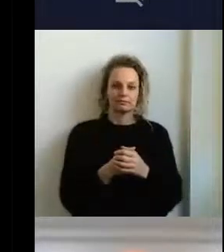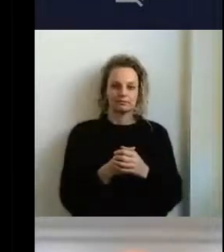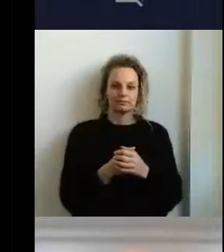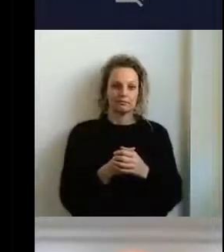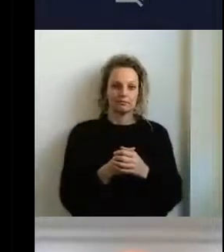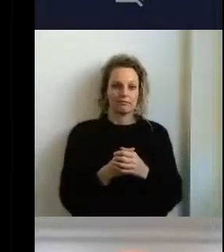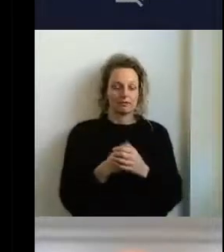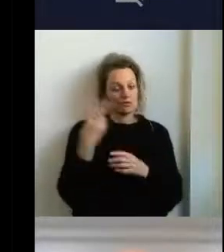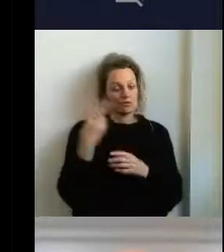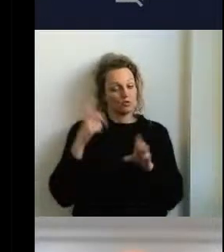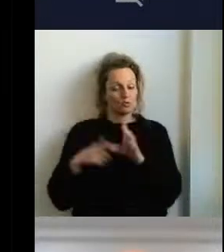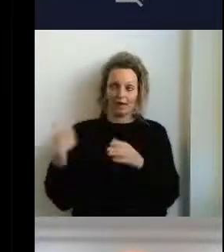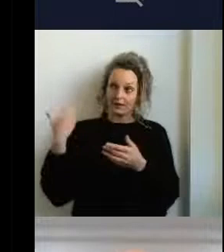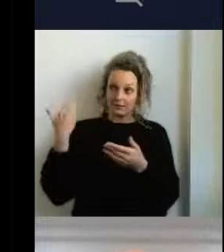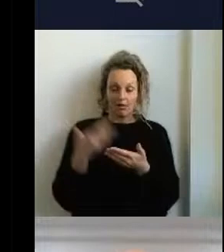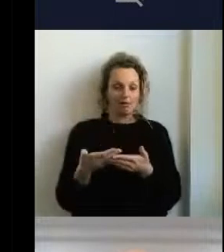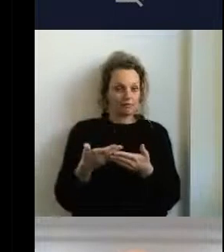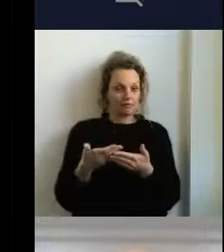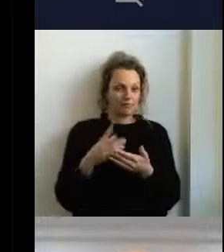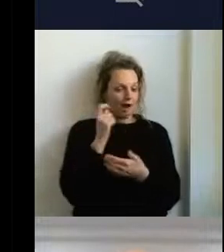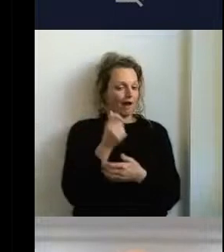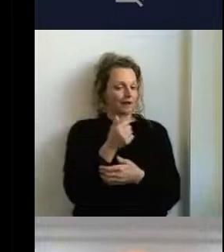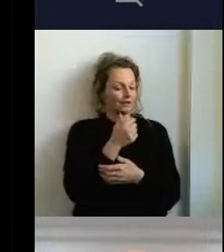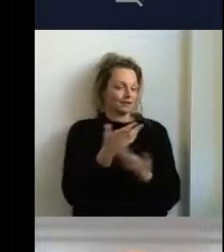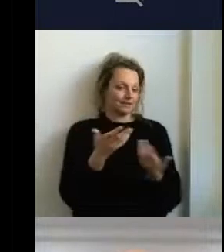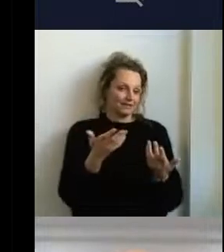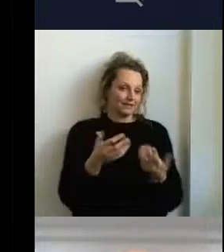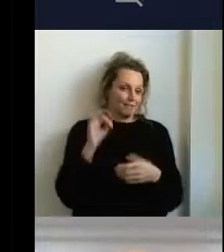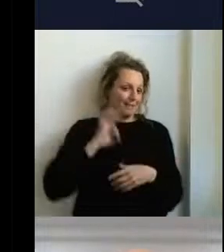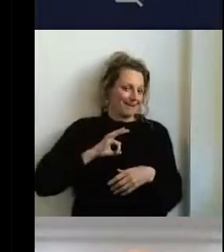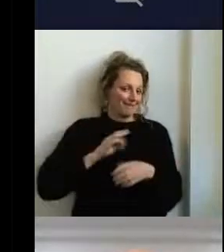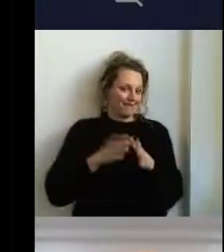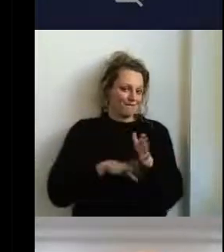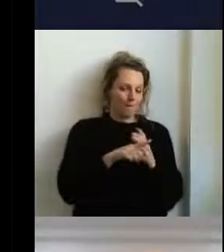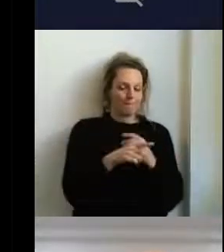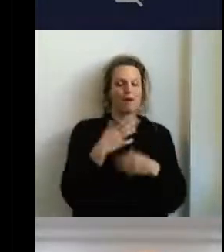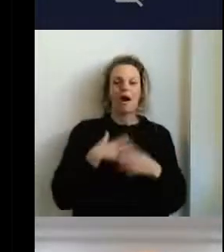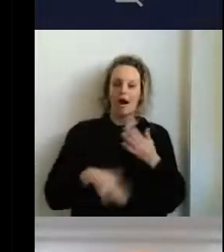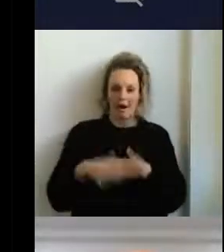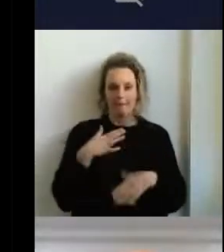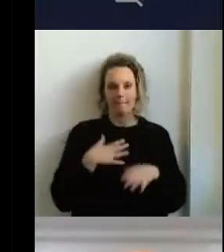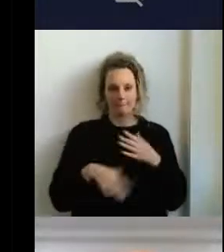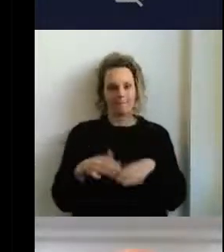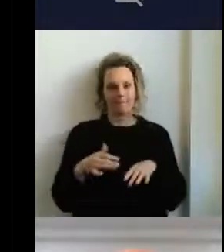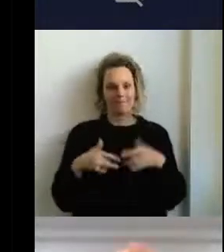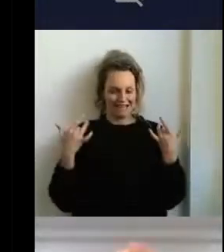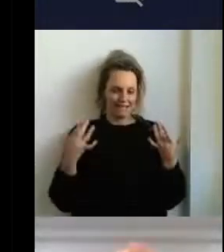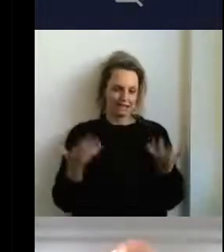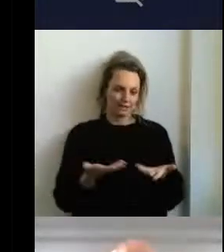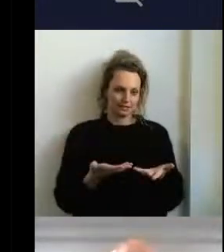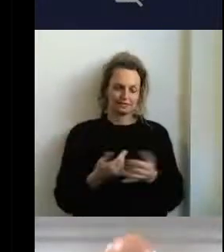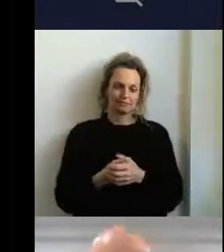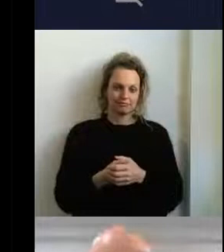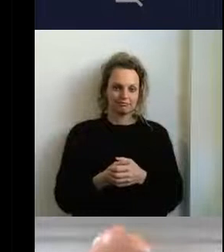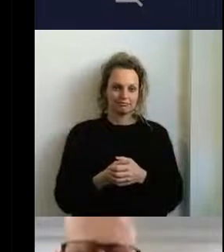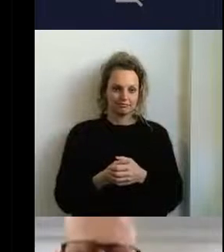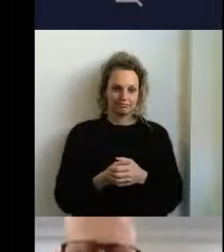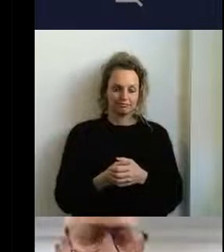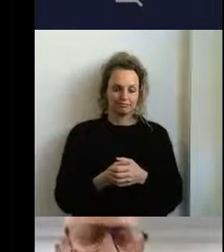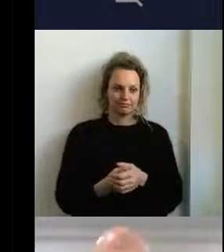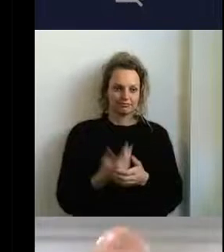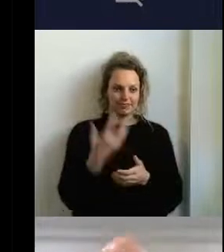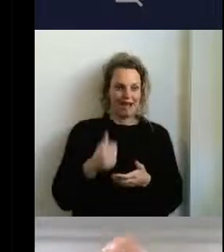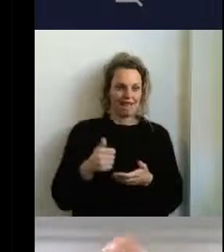2 years, I could use some calm. And it's really one of the nice things about Windows 11, and having it centered in the start menu